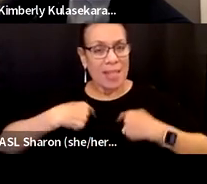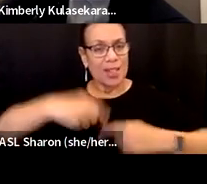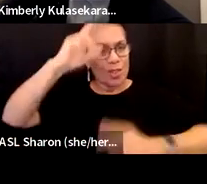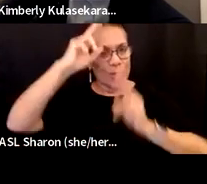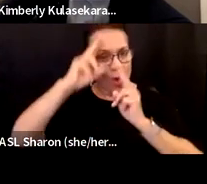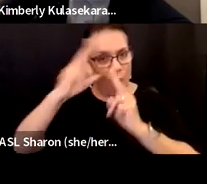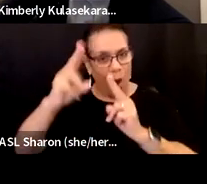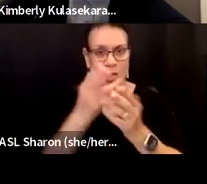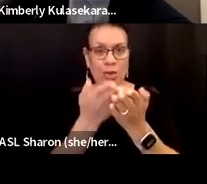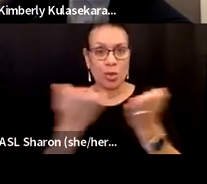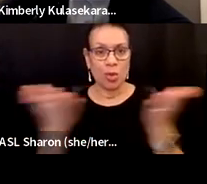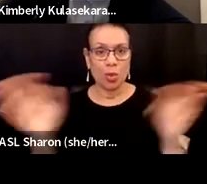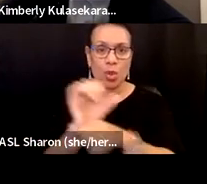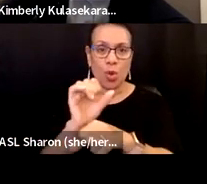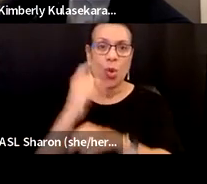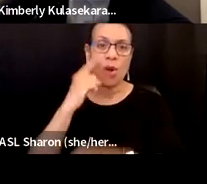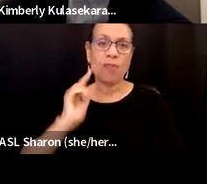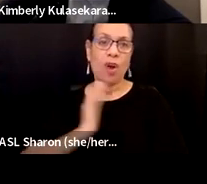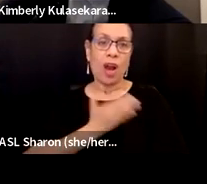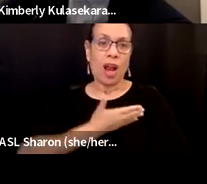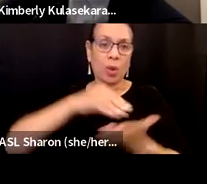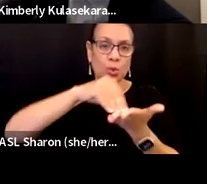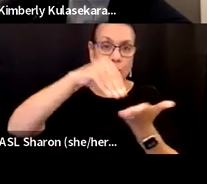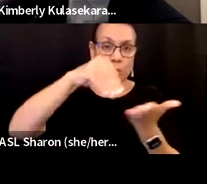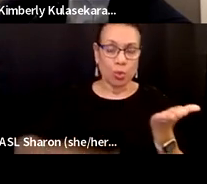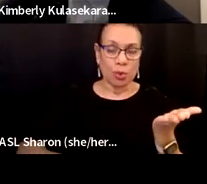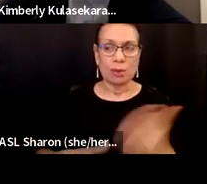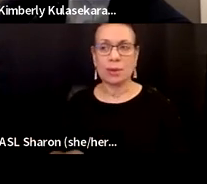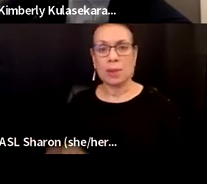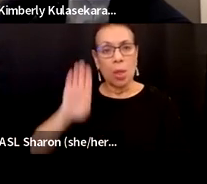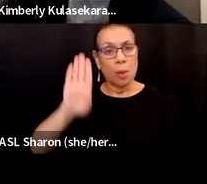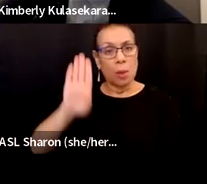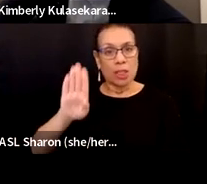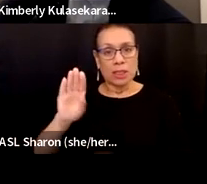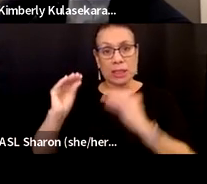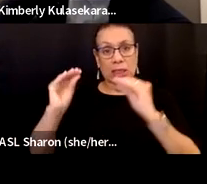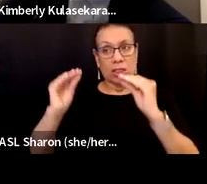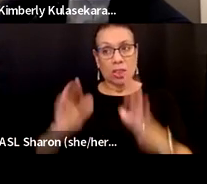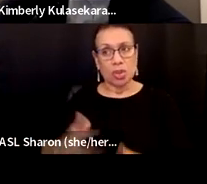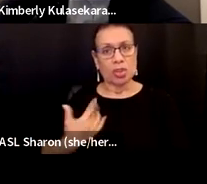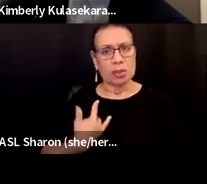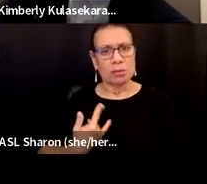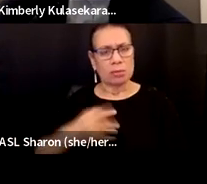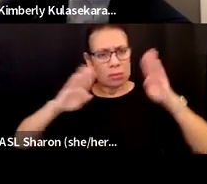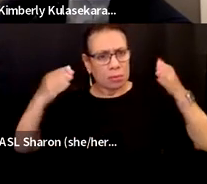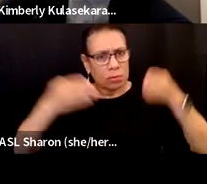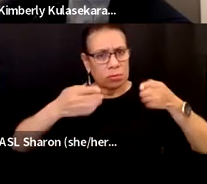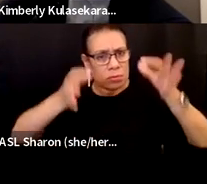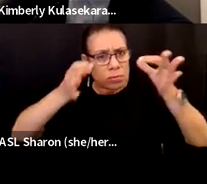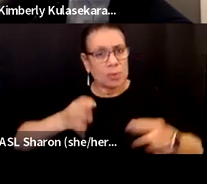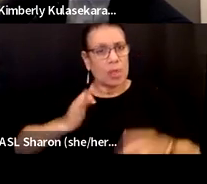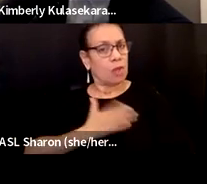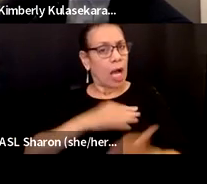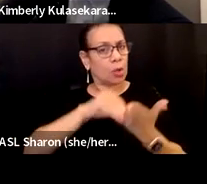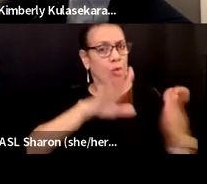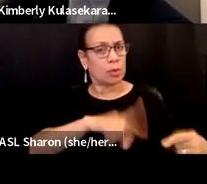of you for the work you do on behalf of our students and i think boston's educators have always been dedicated to our students